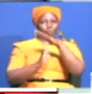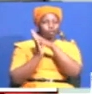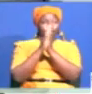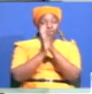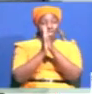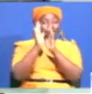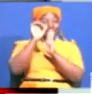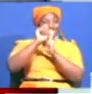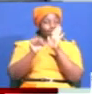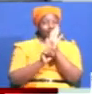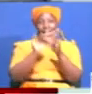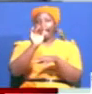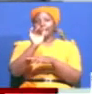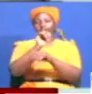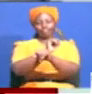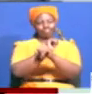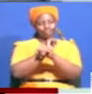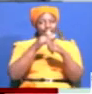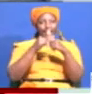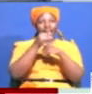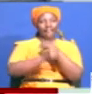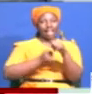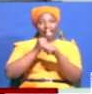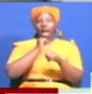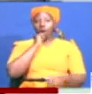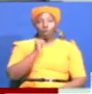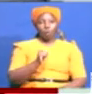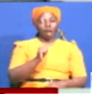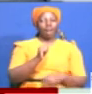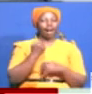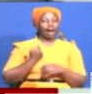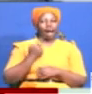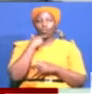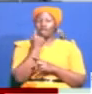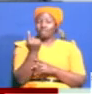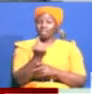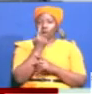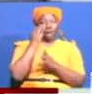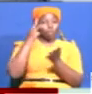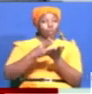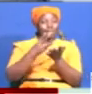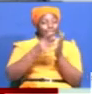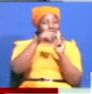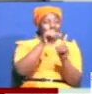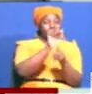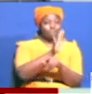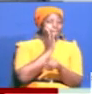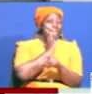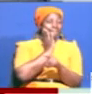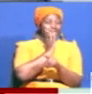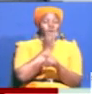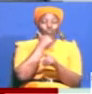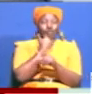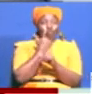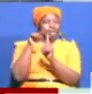State has been asked to protect a nine-year-old who is the only witness in the murder of her mother, allegedly by her